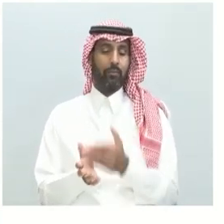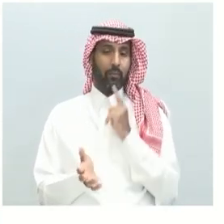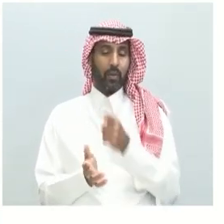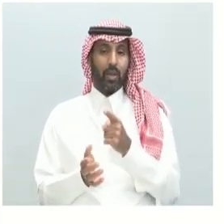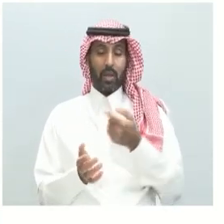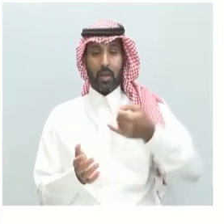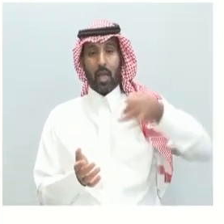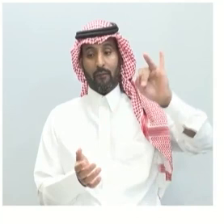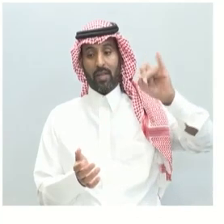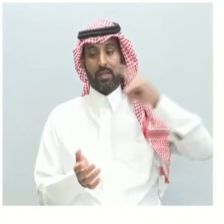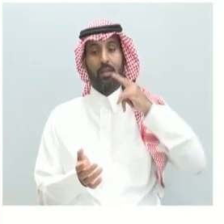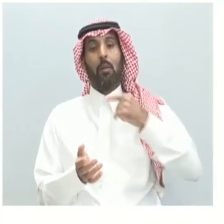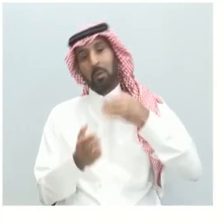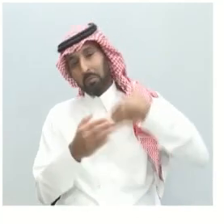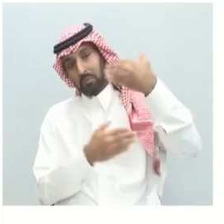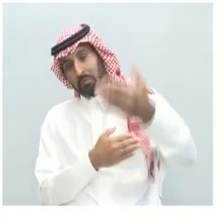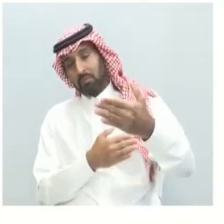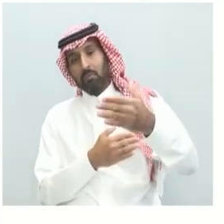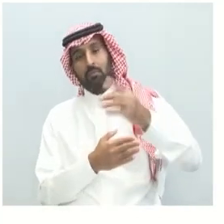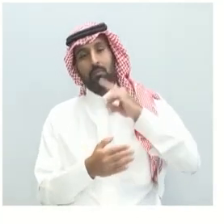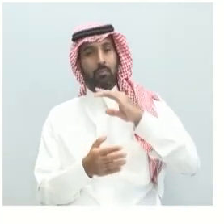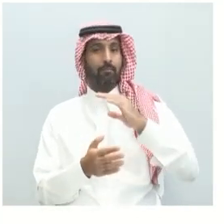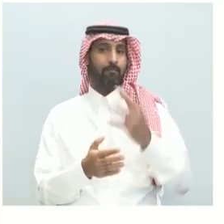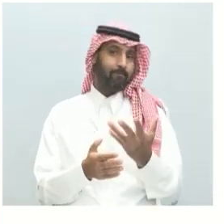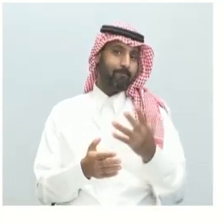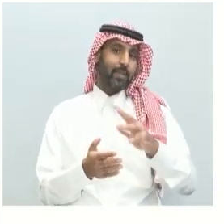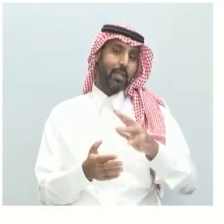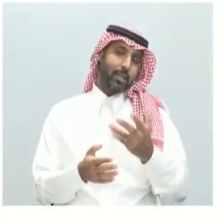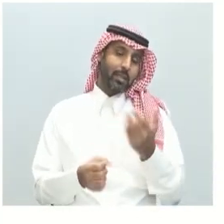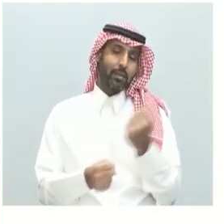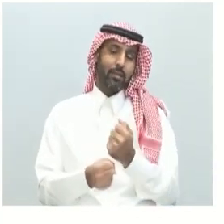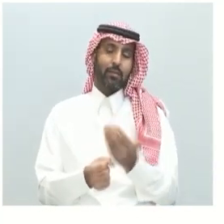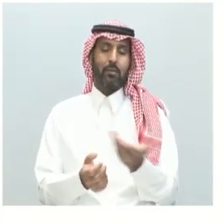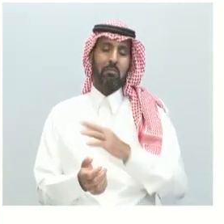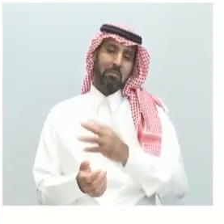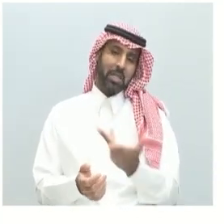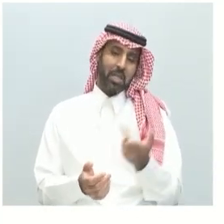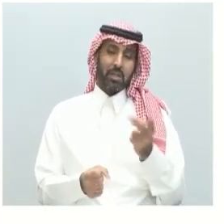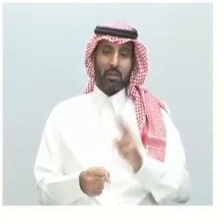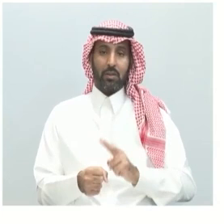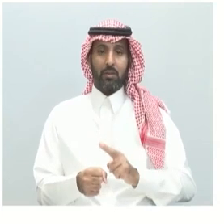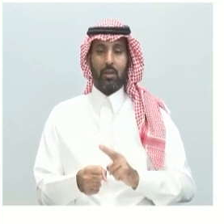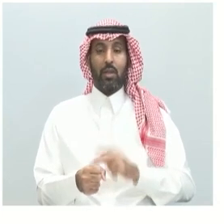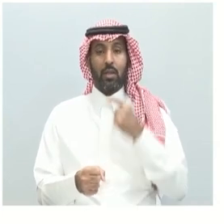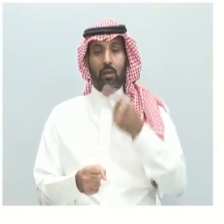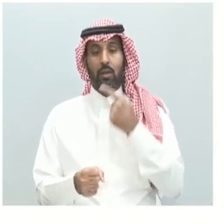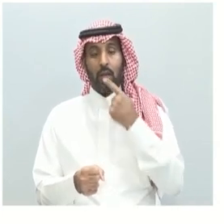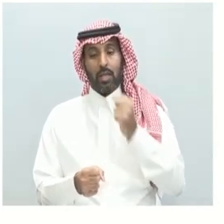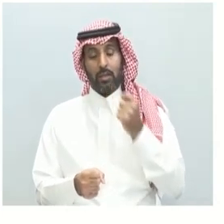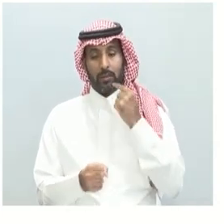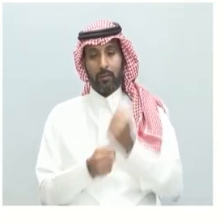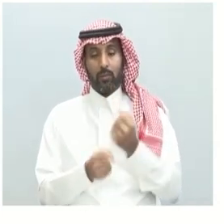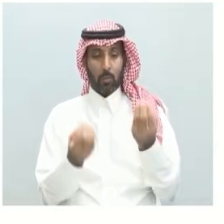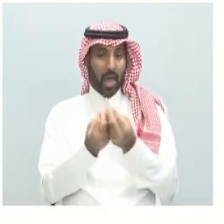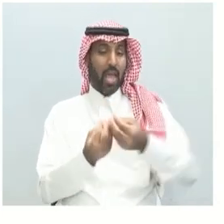we use if to talk about the future, if means something that may or may not happen. When you use the simple present in the if